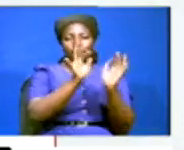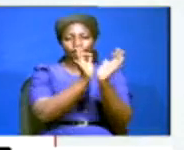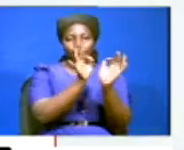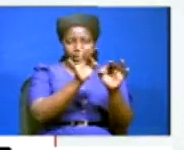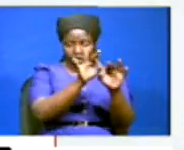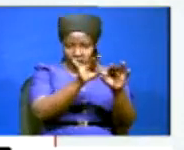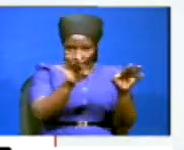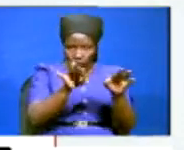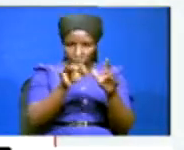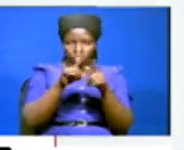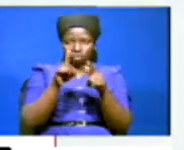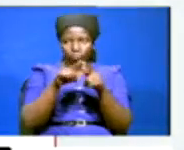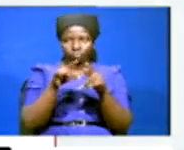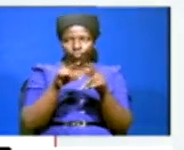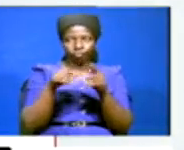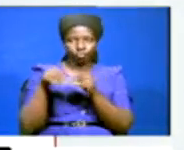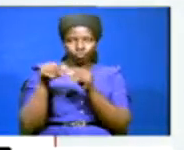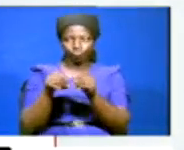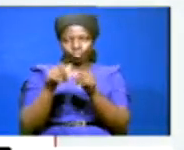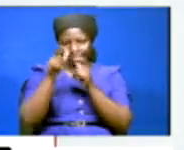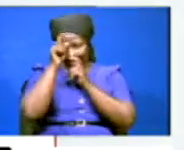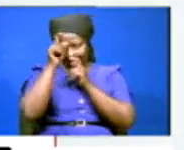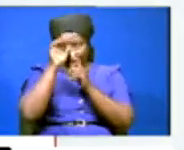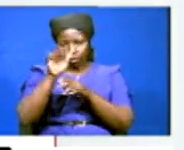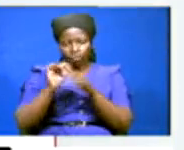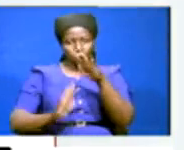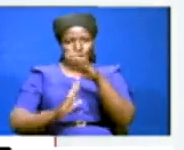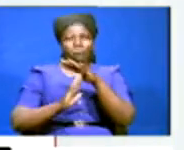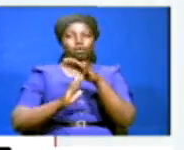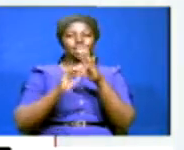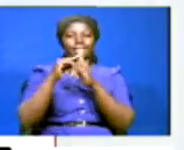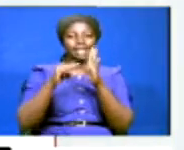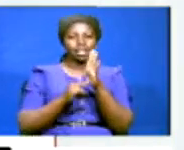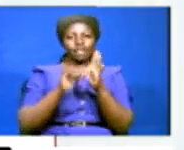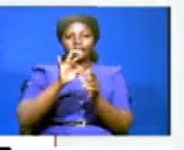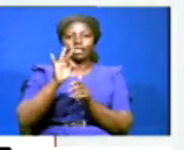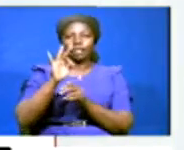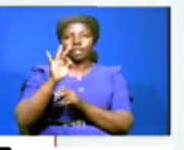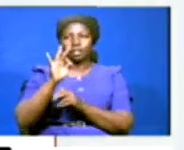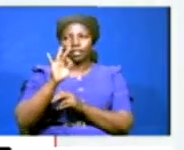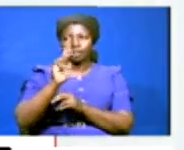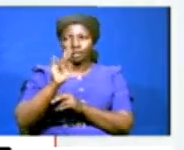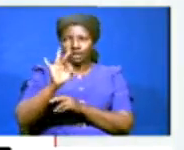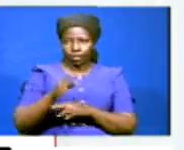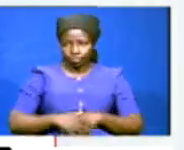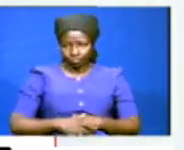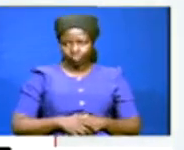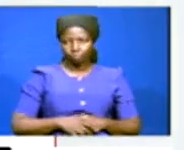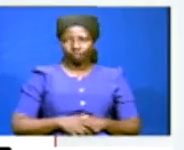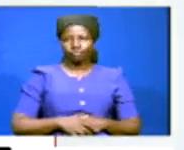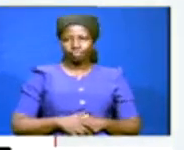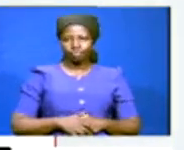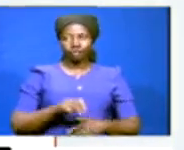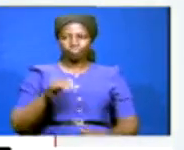of the Kenya Football Federation Premier League. Meanwhile, defending champions Tusker FC lost 3-0 to Police FC,